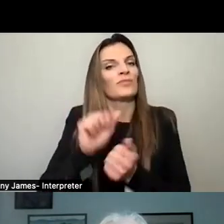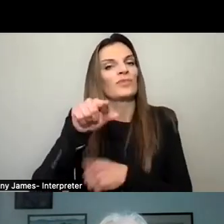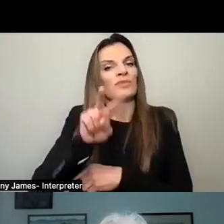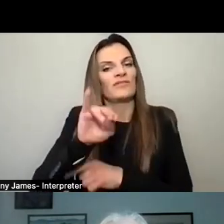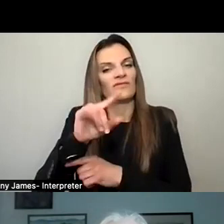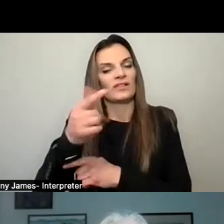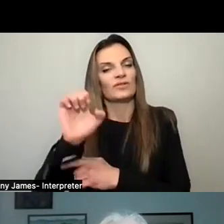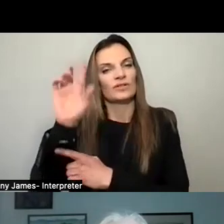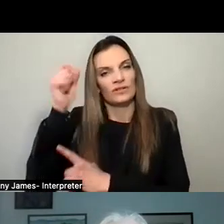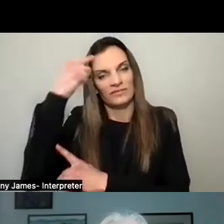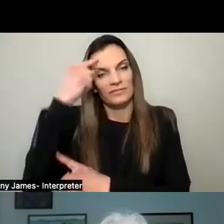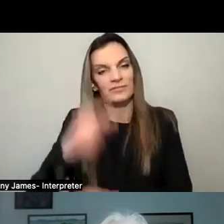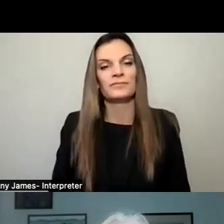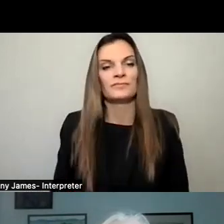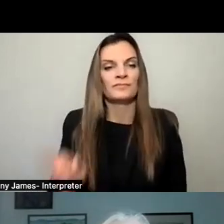Thank you.